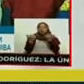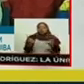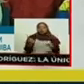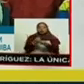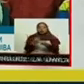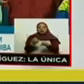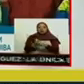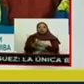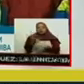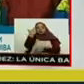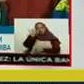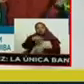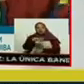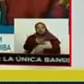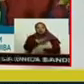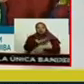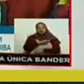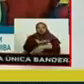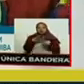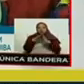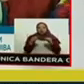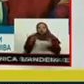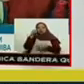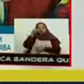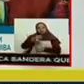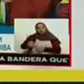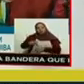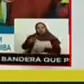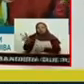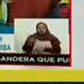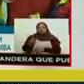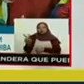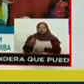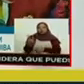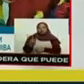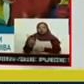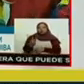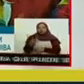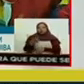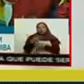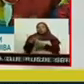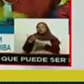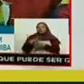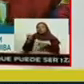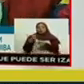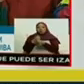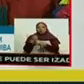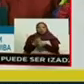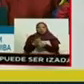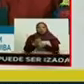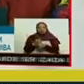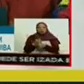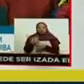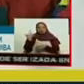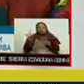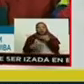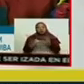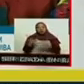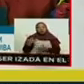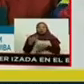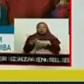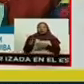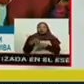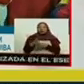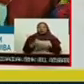there is social tumult led by workers and students in Panama, the U.S.